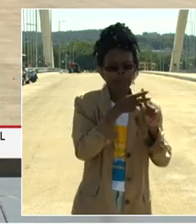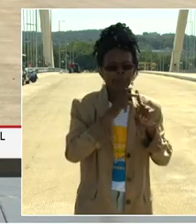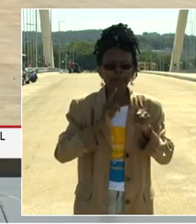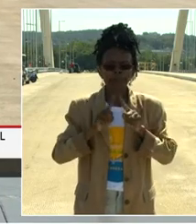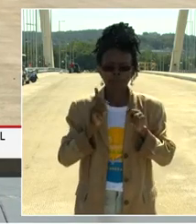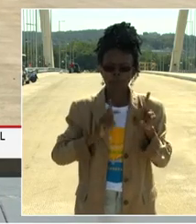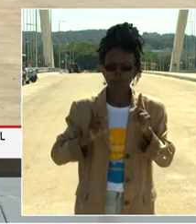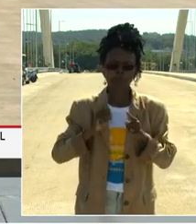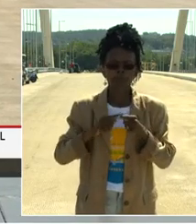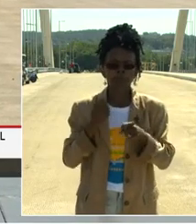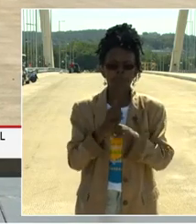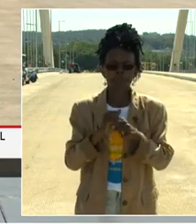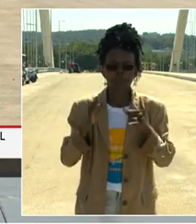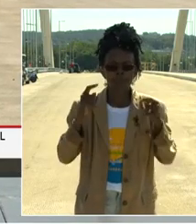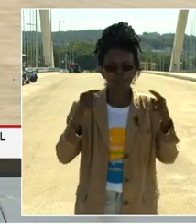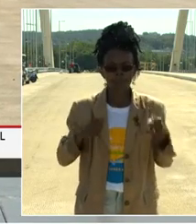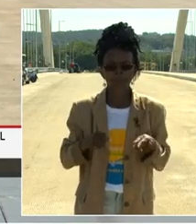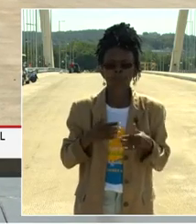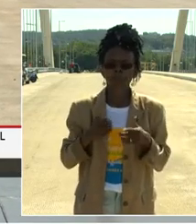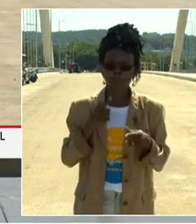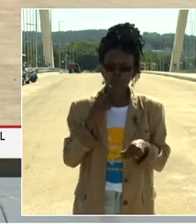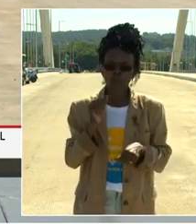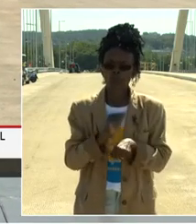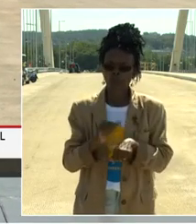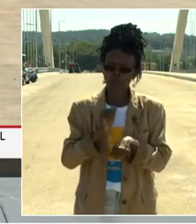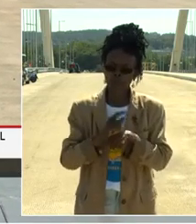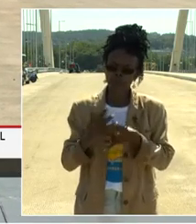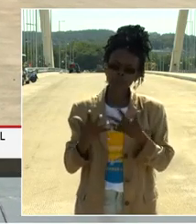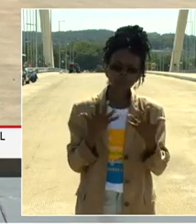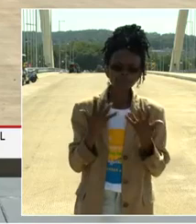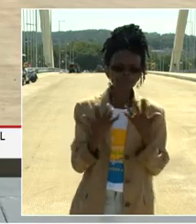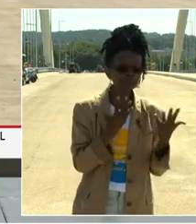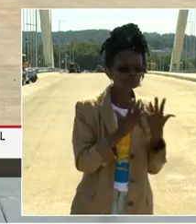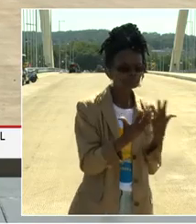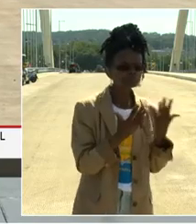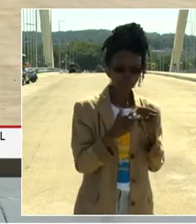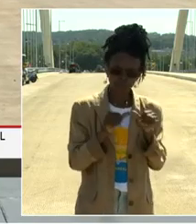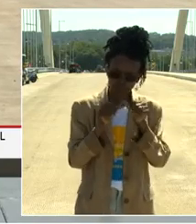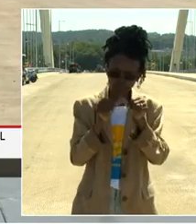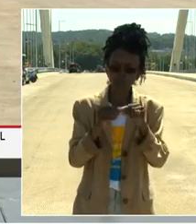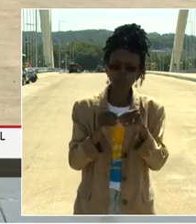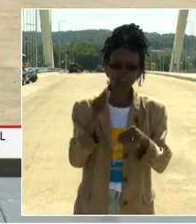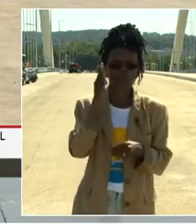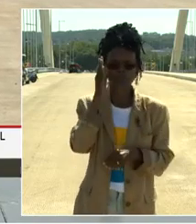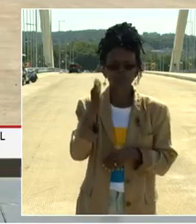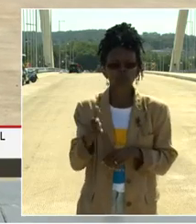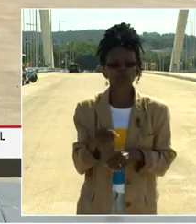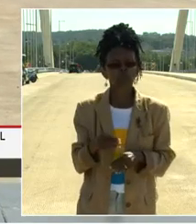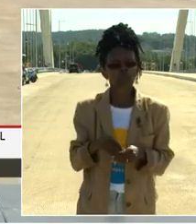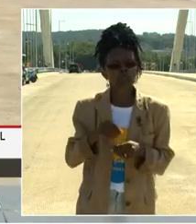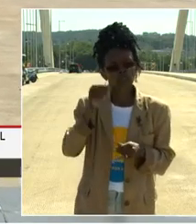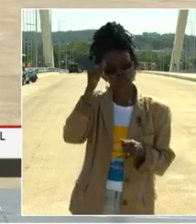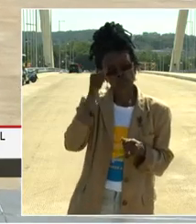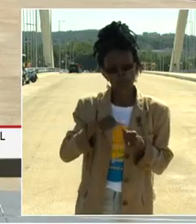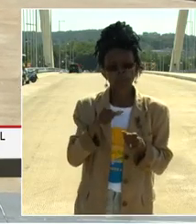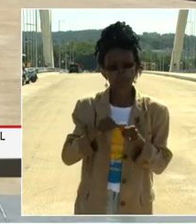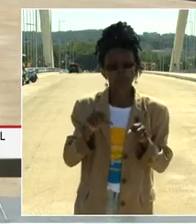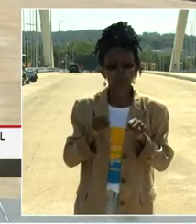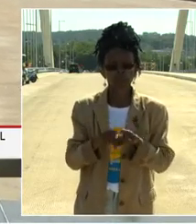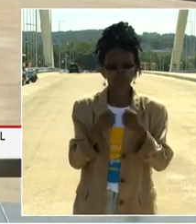do together as well. And you will remember when we broke ground on this project back